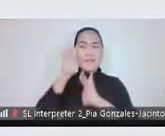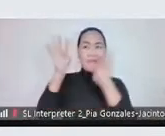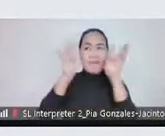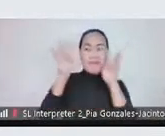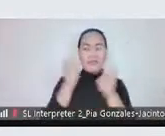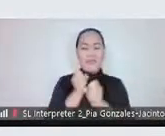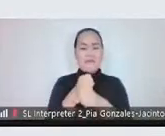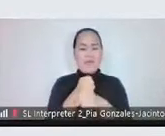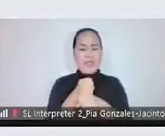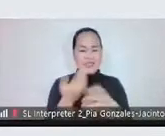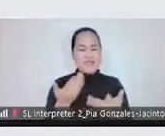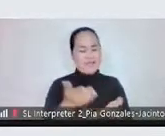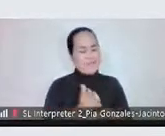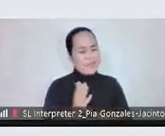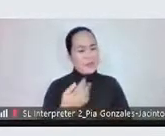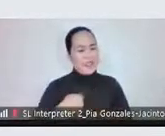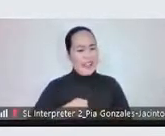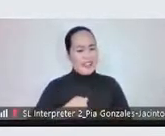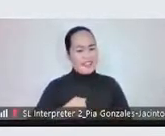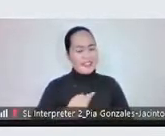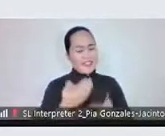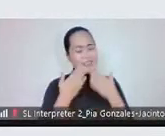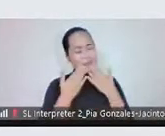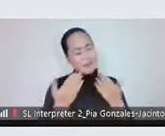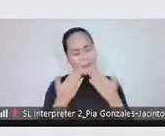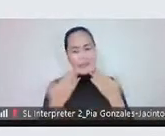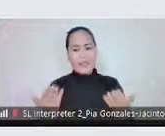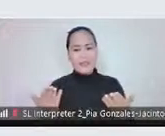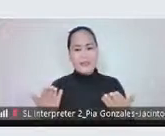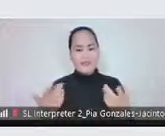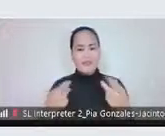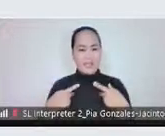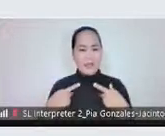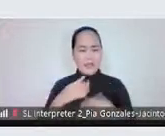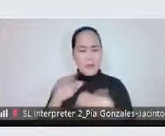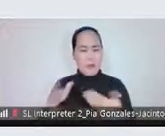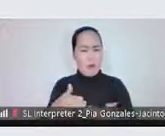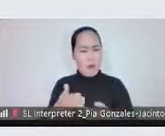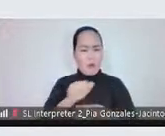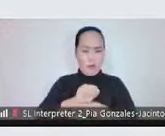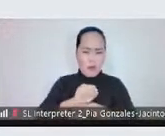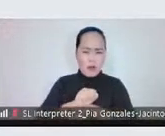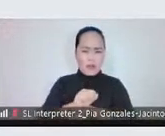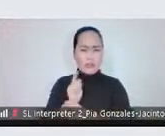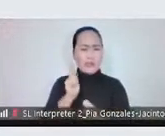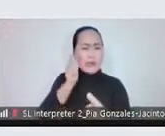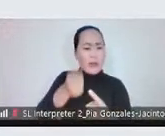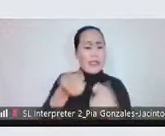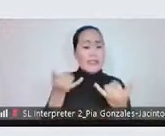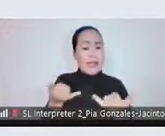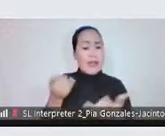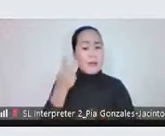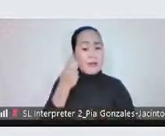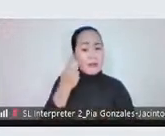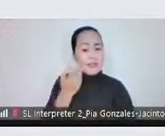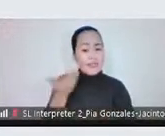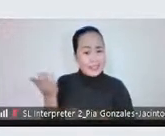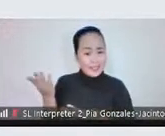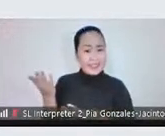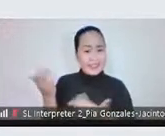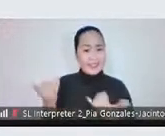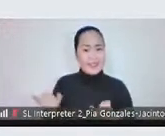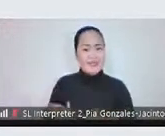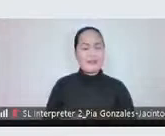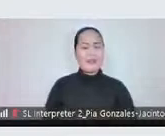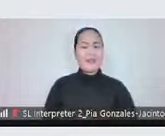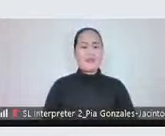I convey my gratitude to all who have worked towards what we will all be seeing today.